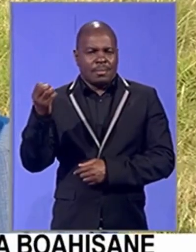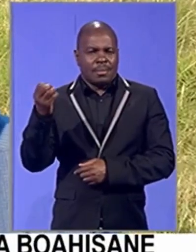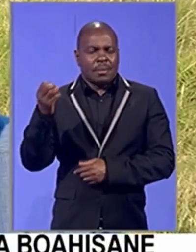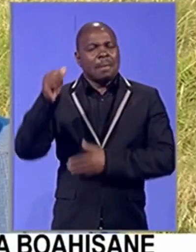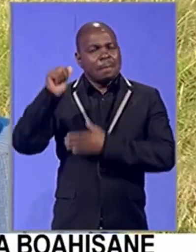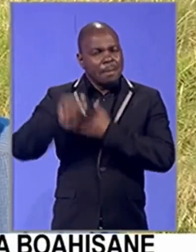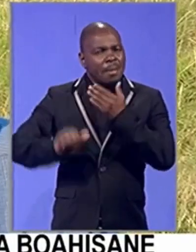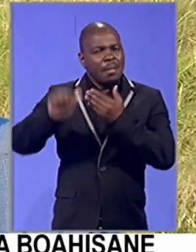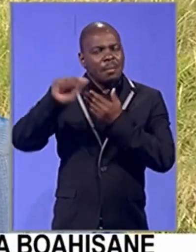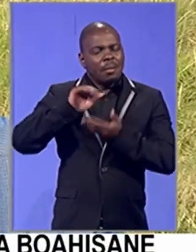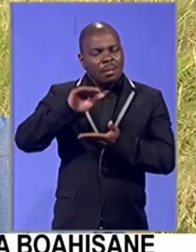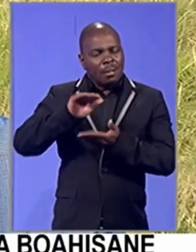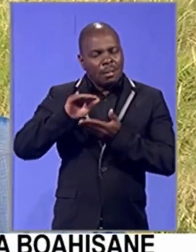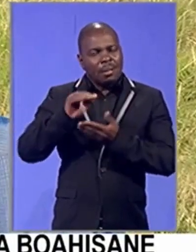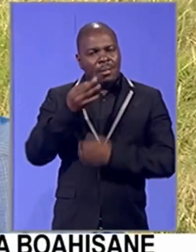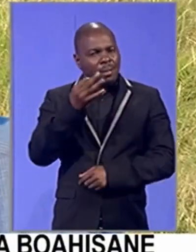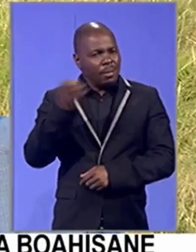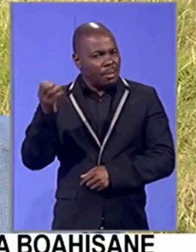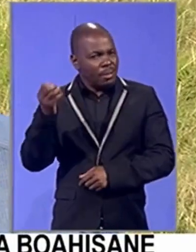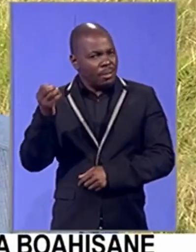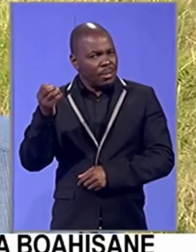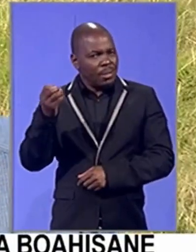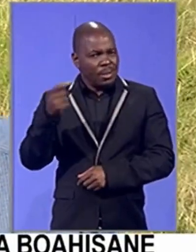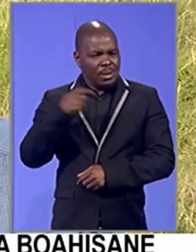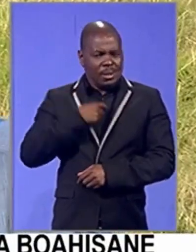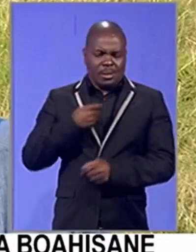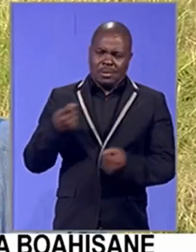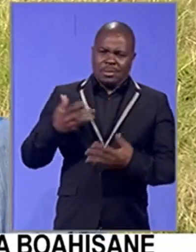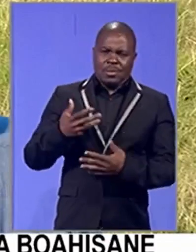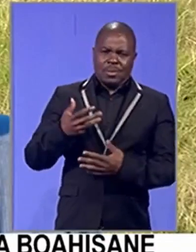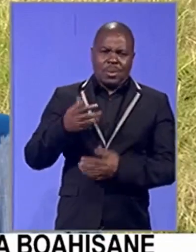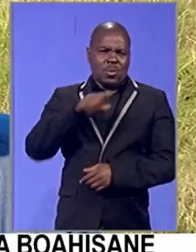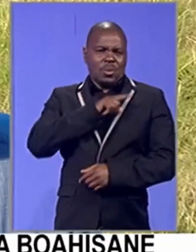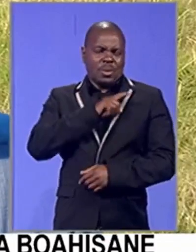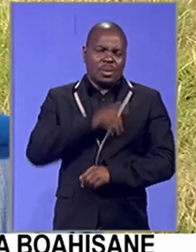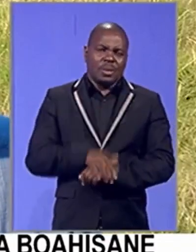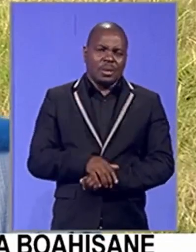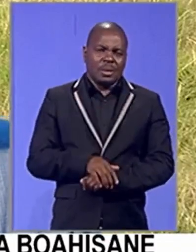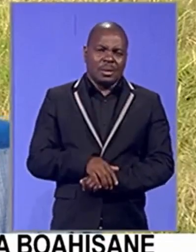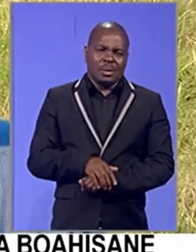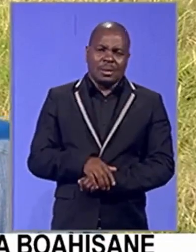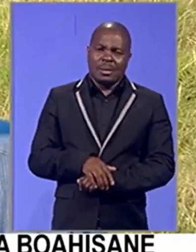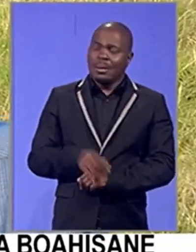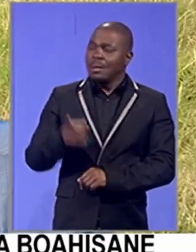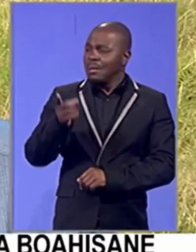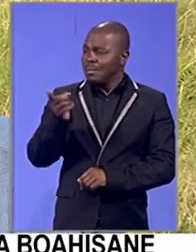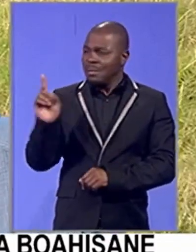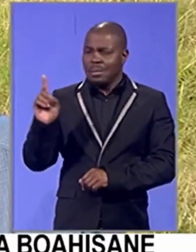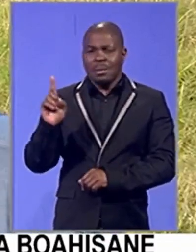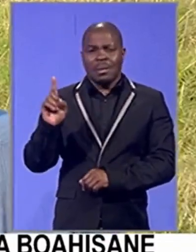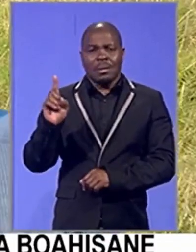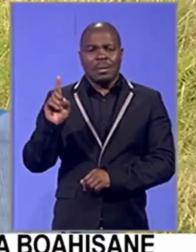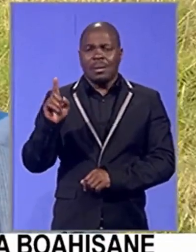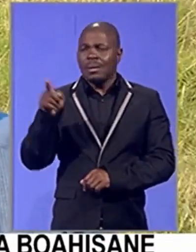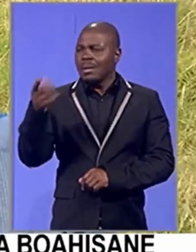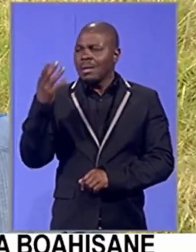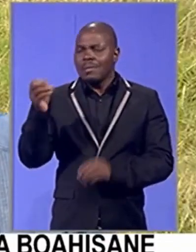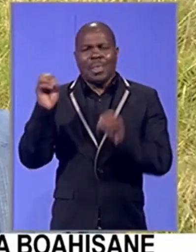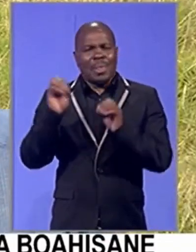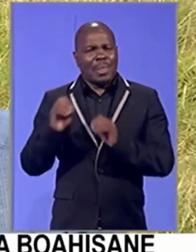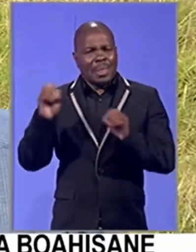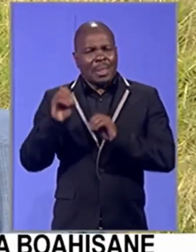Kgwedi le kgwedi. Ke ntho e makatsang hona ho latela hore na batho bana ba phelang ba sena letho hore